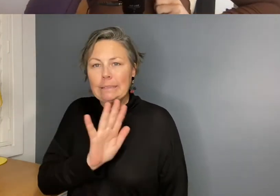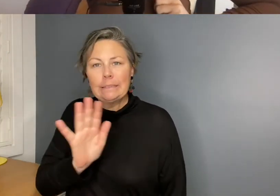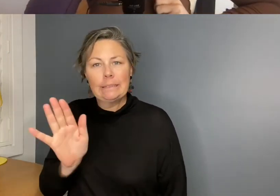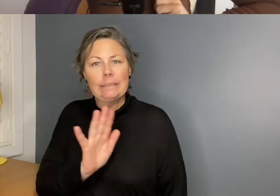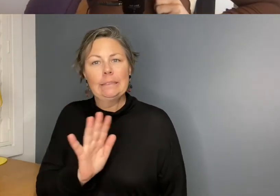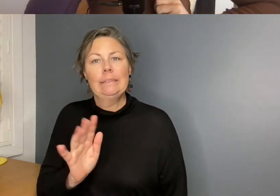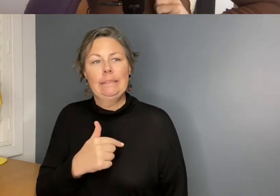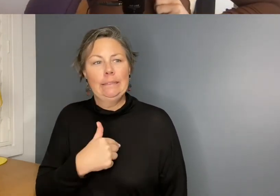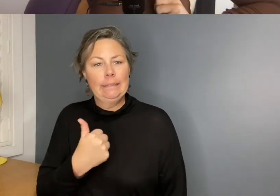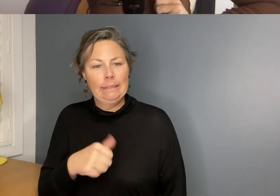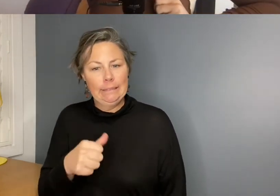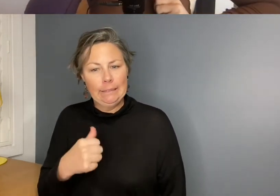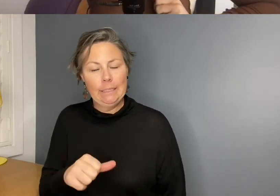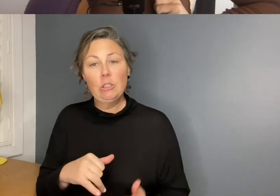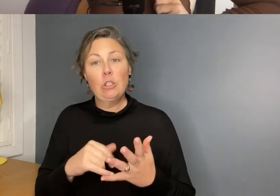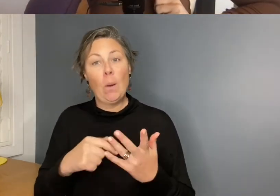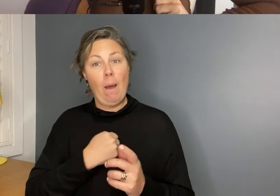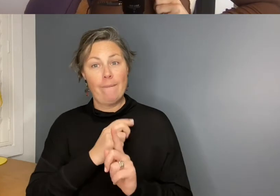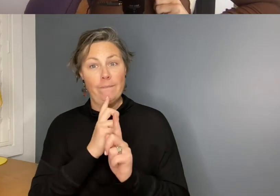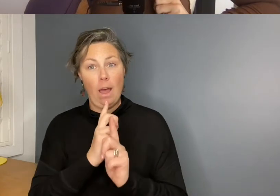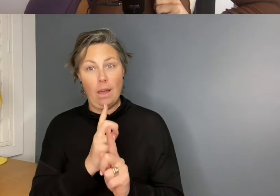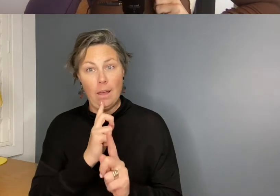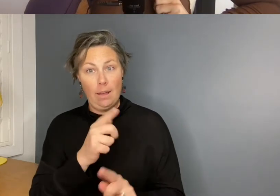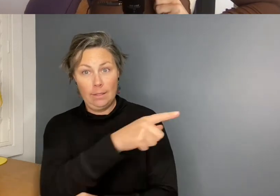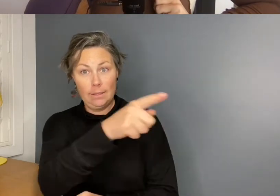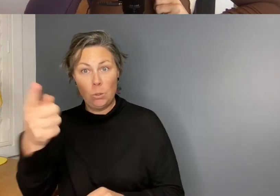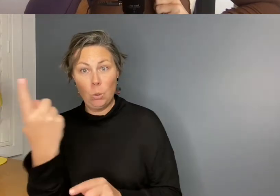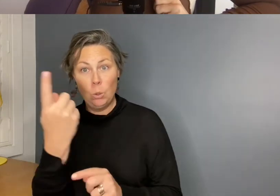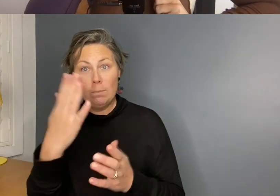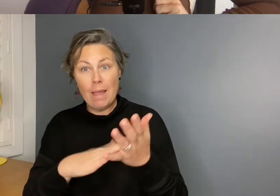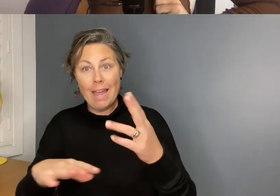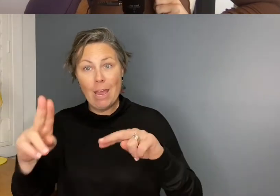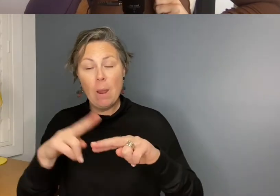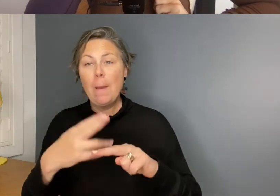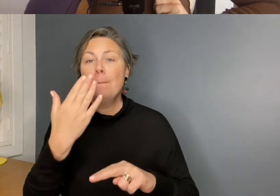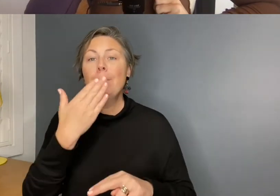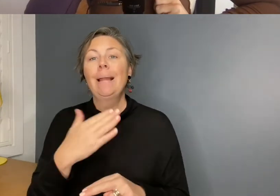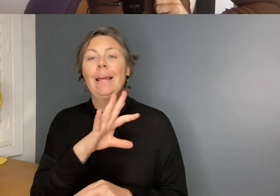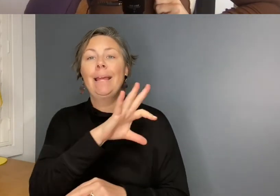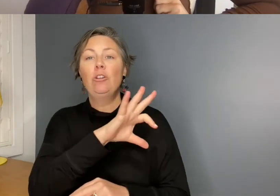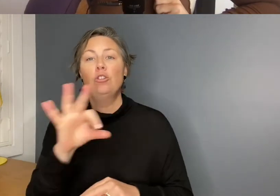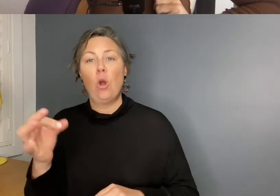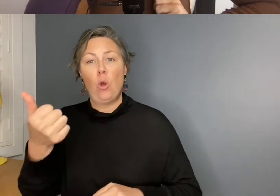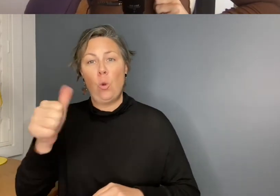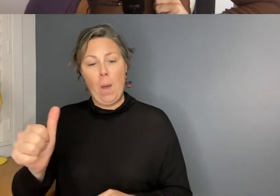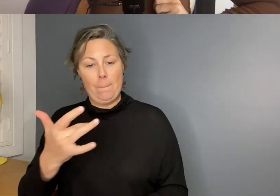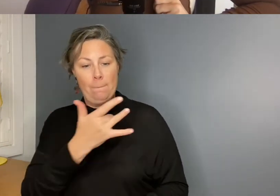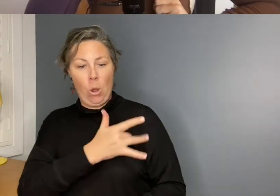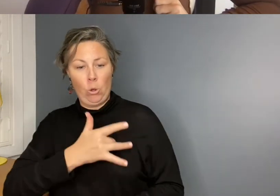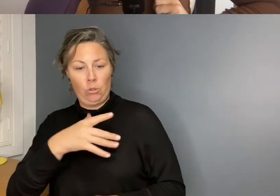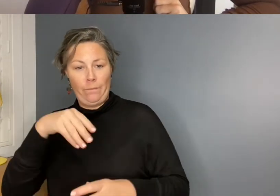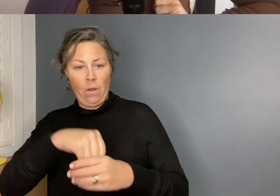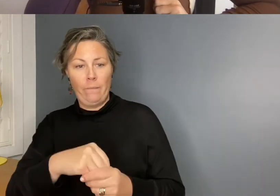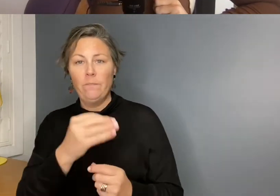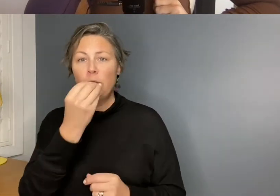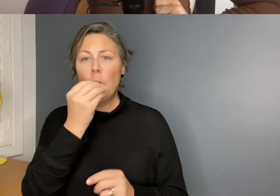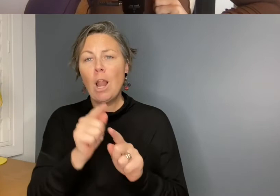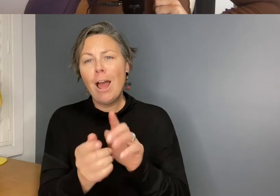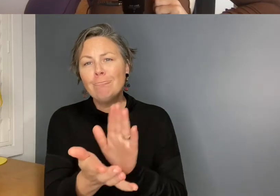I guess my first piece of advice to parents would be take your foot off the emotional button when it comes to food.